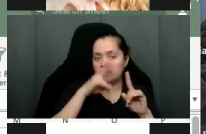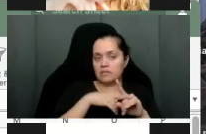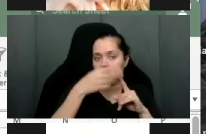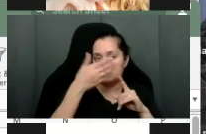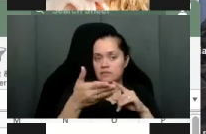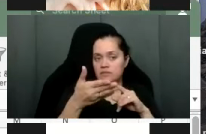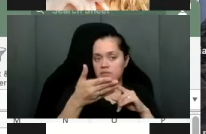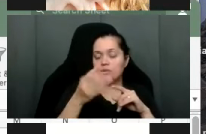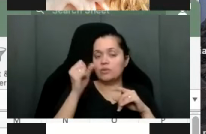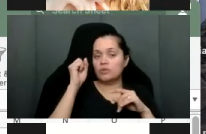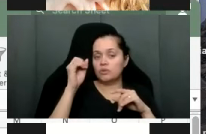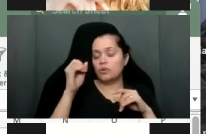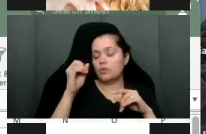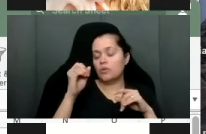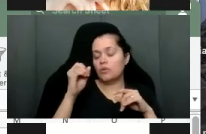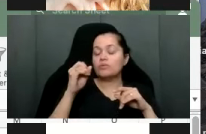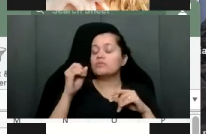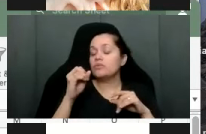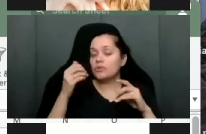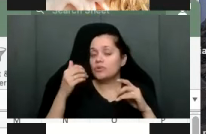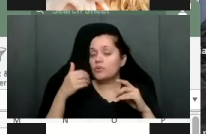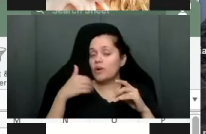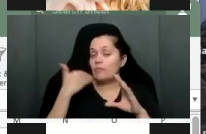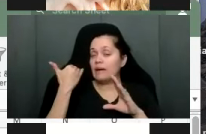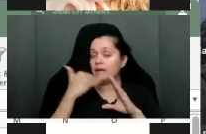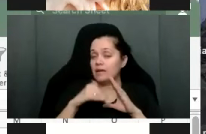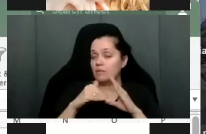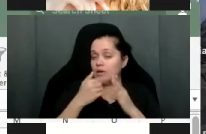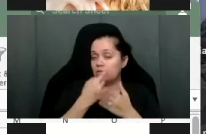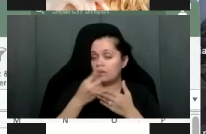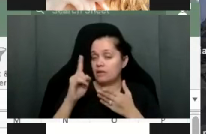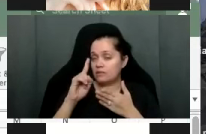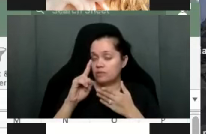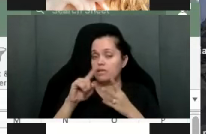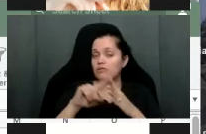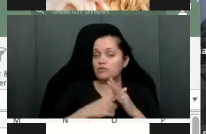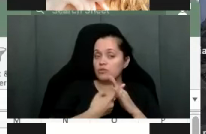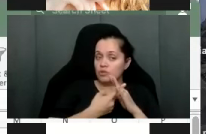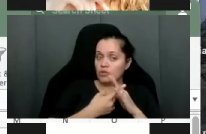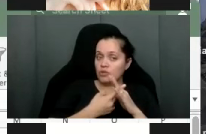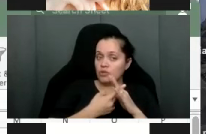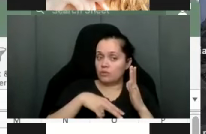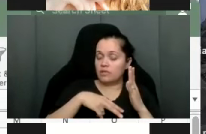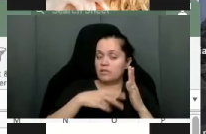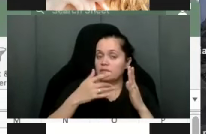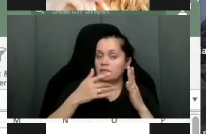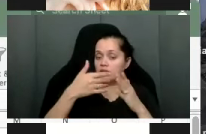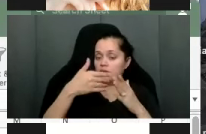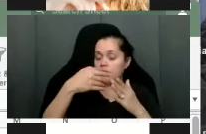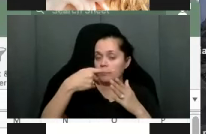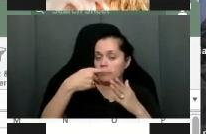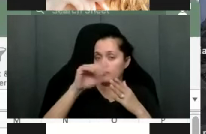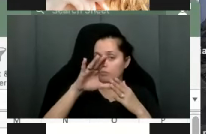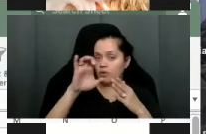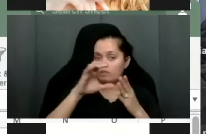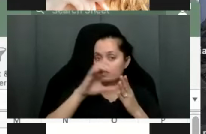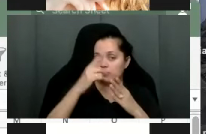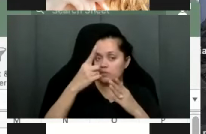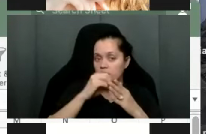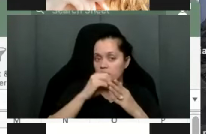assignments. So ideally, you got my email last week and you started by reading the preface, chapter 1 and chapter